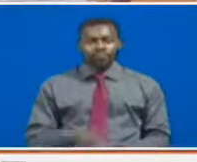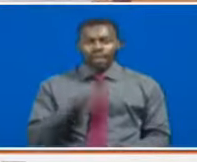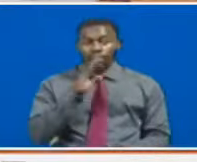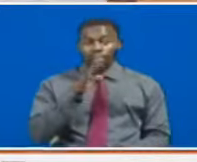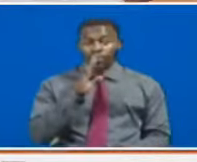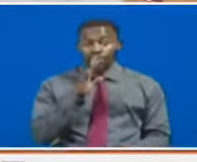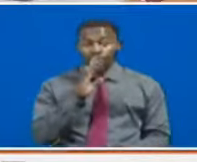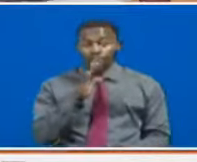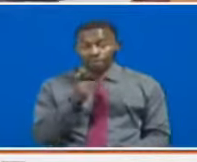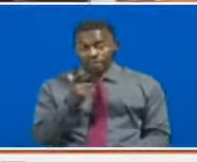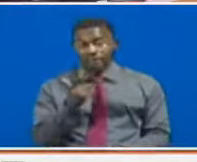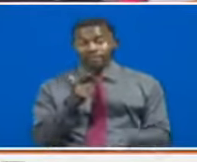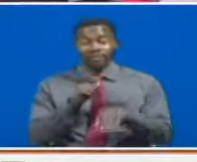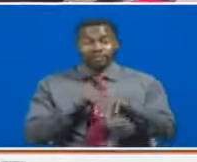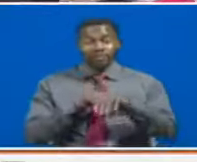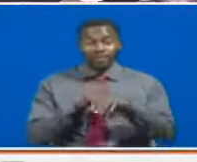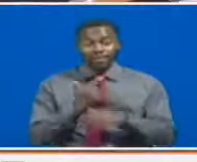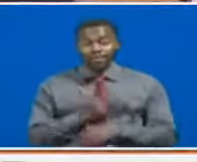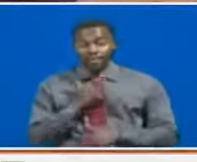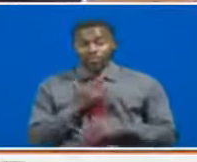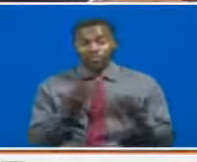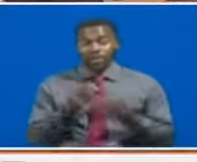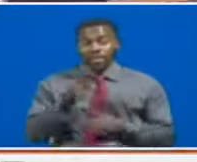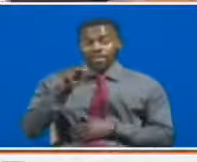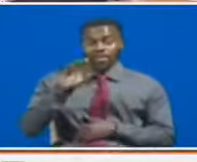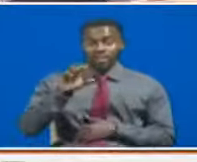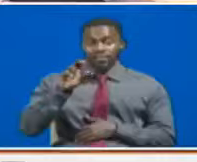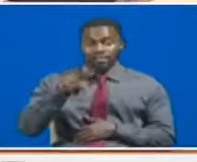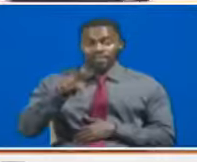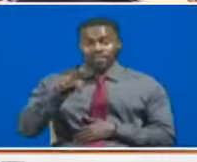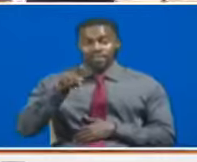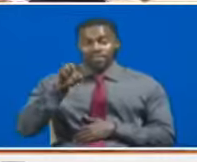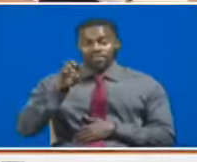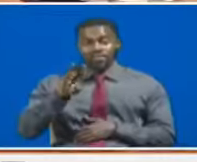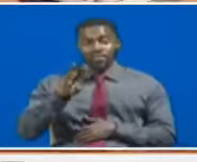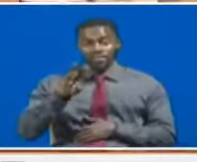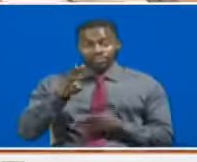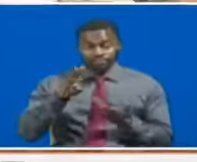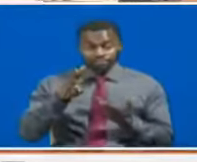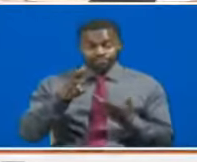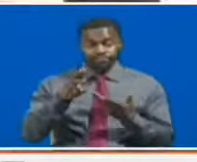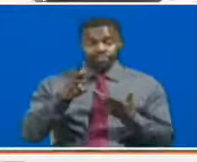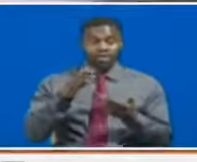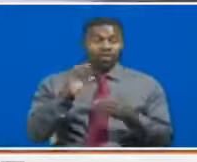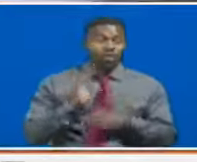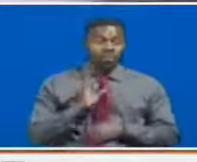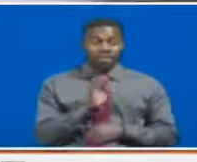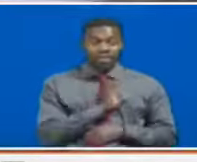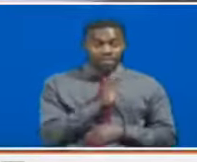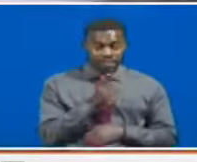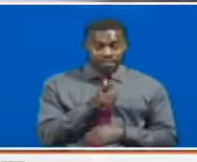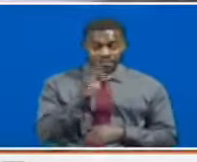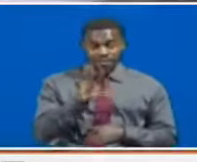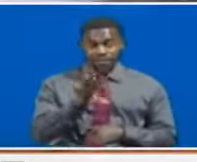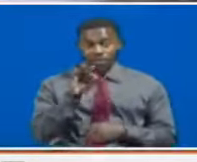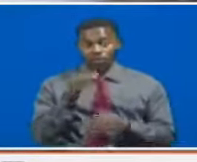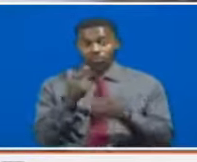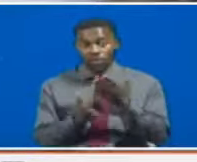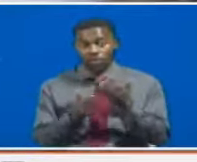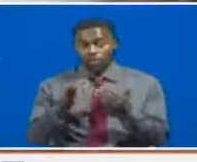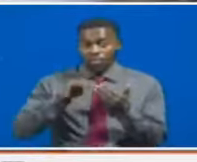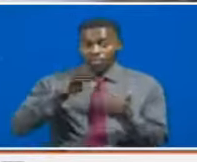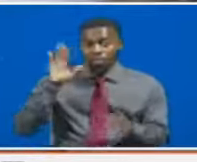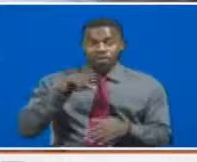Speaking during a fact-finding visit at the NCPB depots in the North region, the committee found out that most of the brands of the